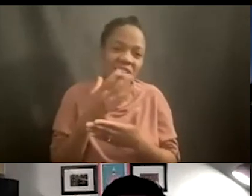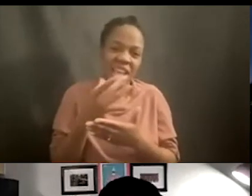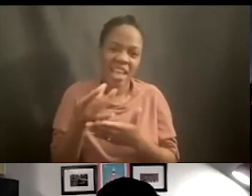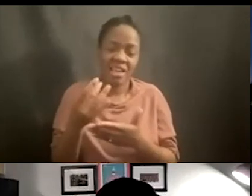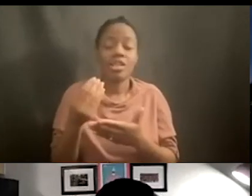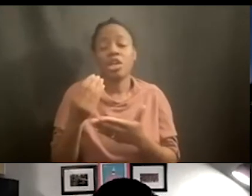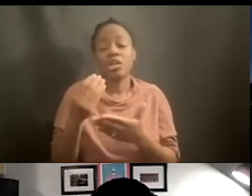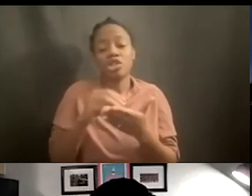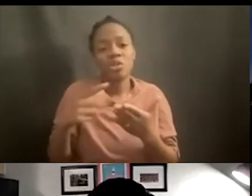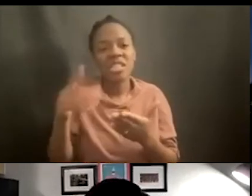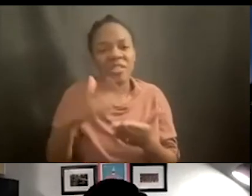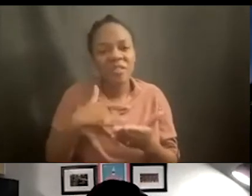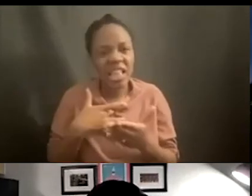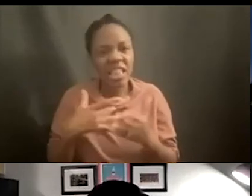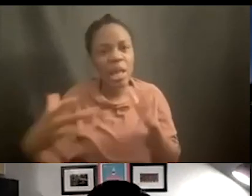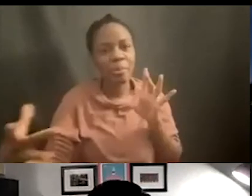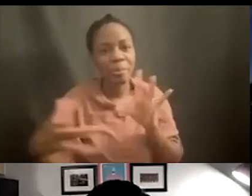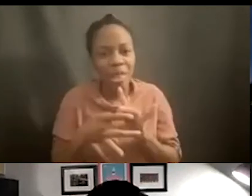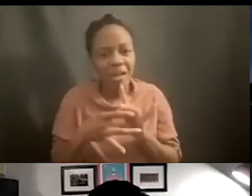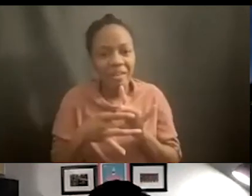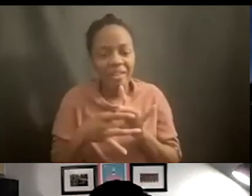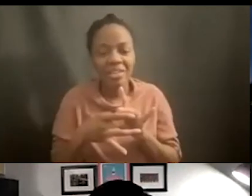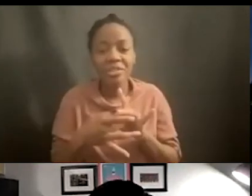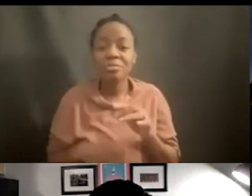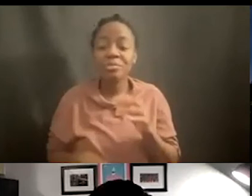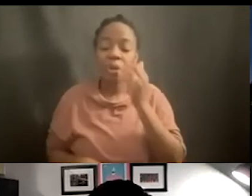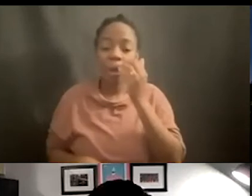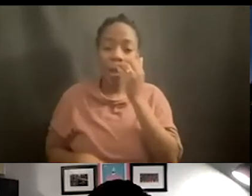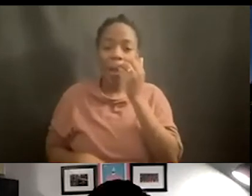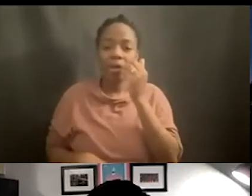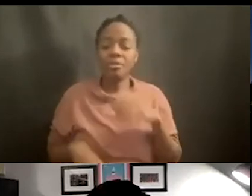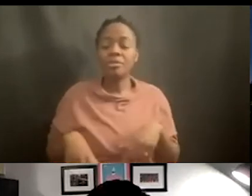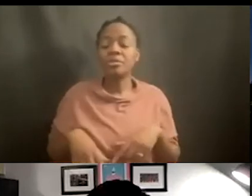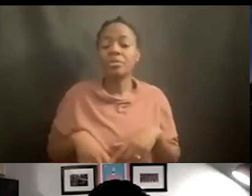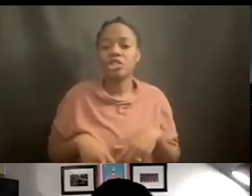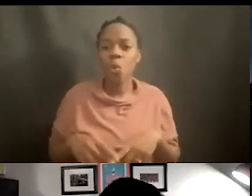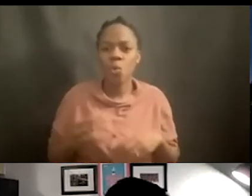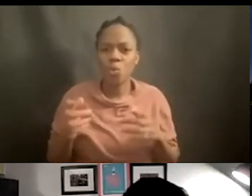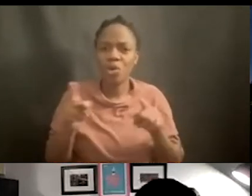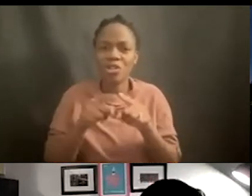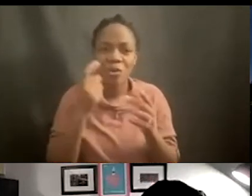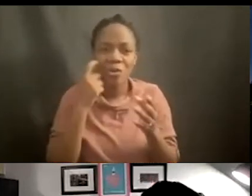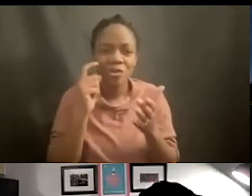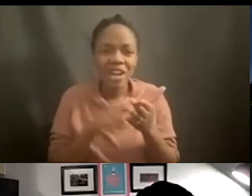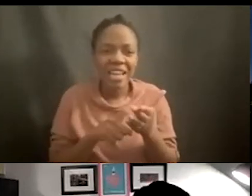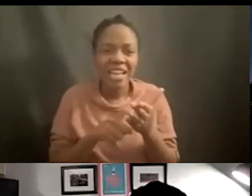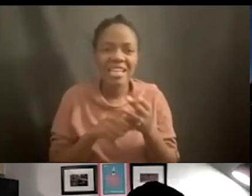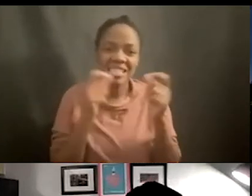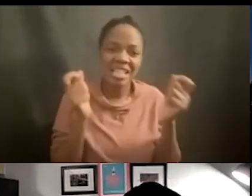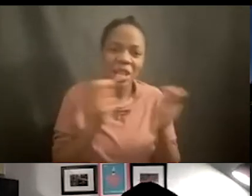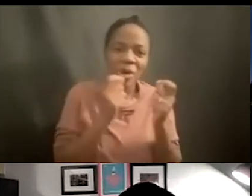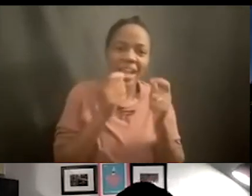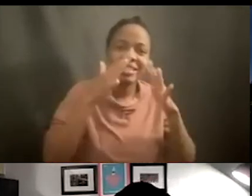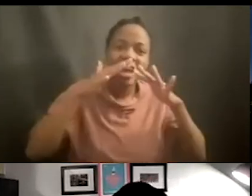these cultural welcomes are especially noteworthy in that regard because they also recognize and celebrate the richness of